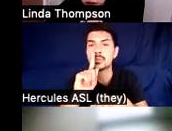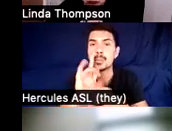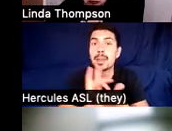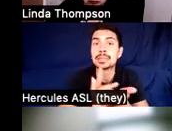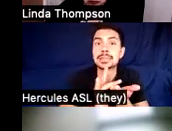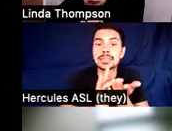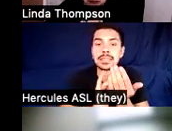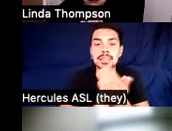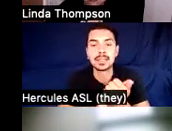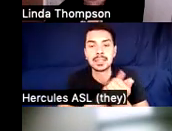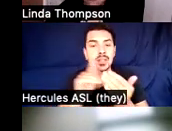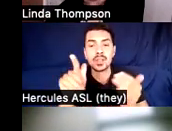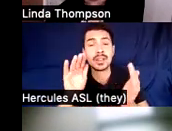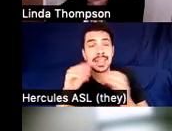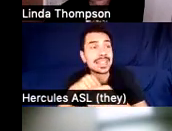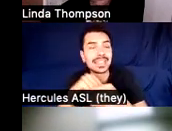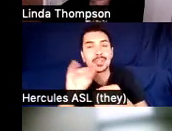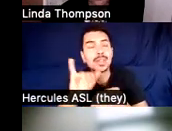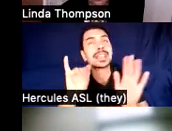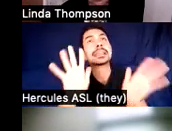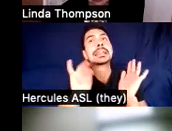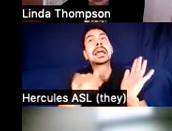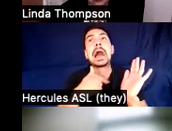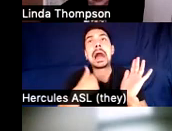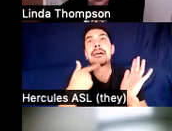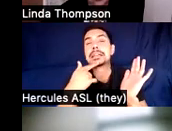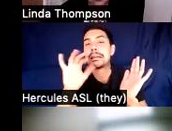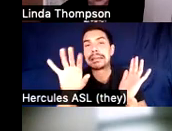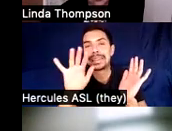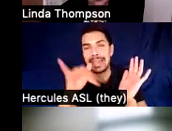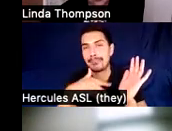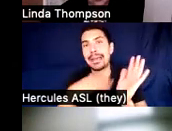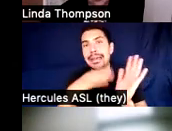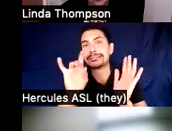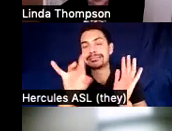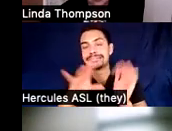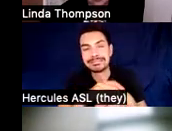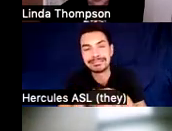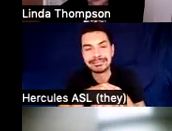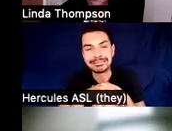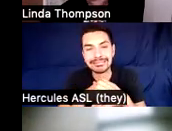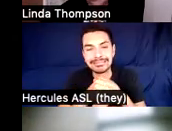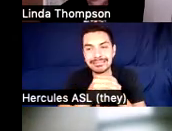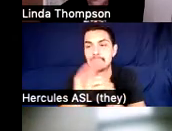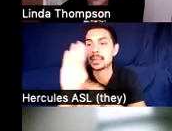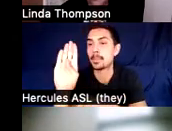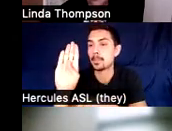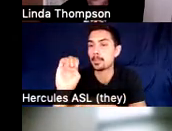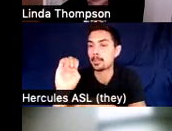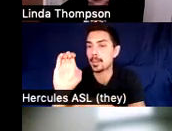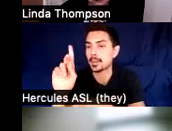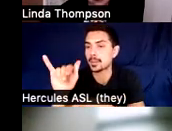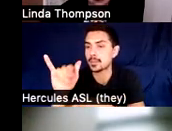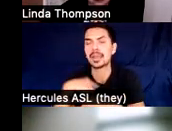too. So, okay. I don't know. That's what I have to say about it anyway. This is Becky, and I love what